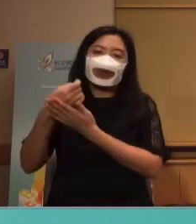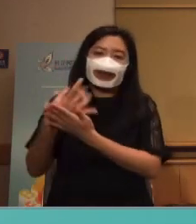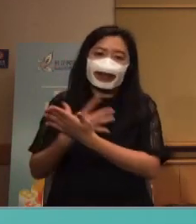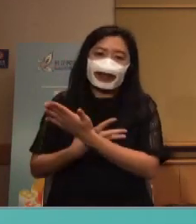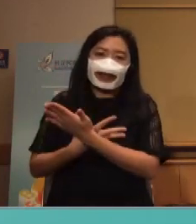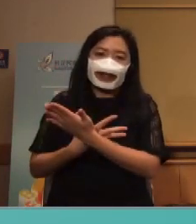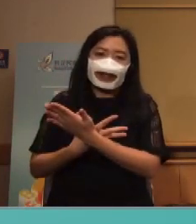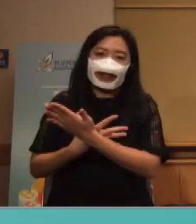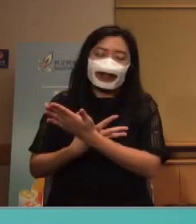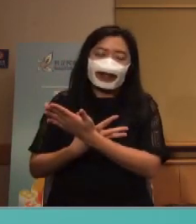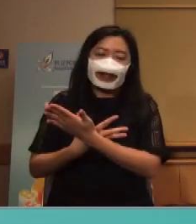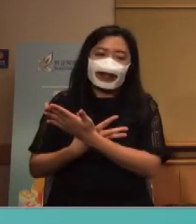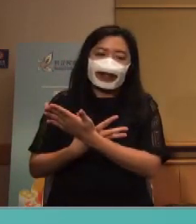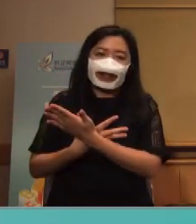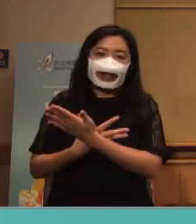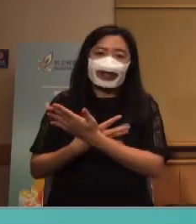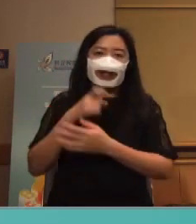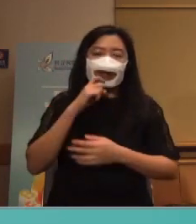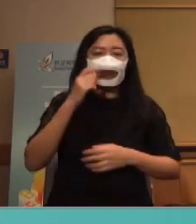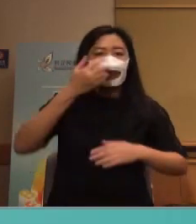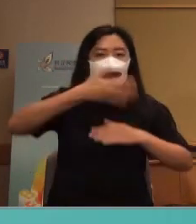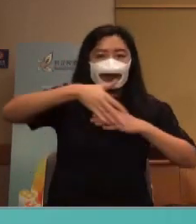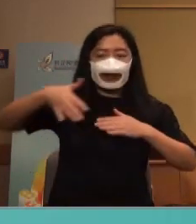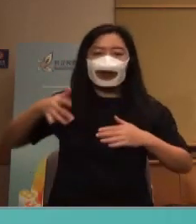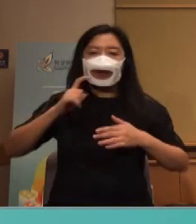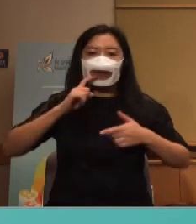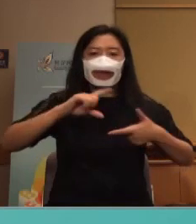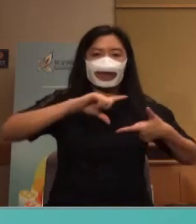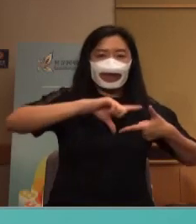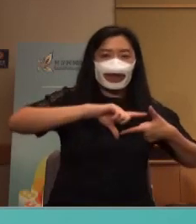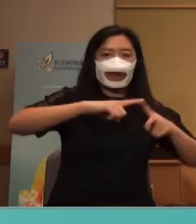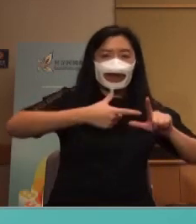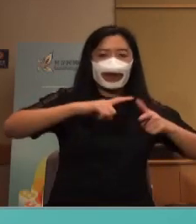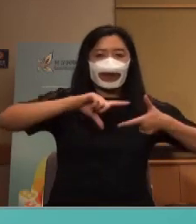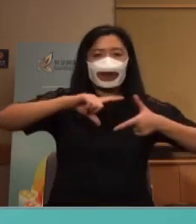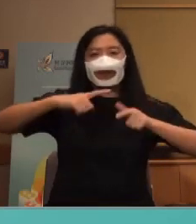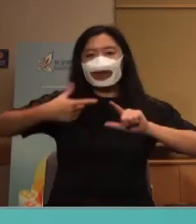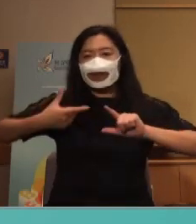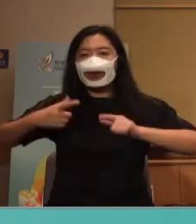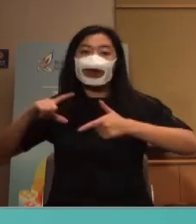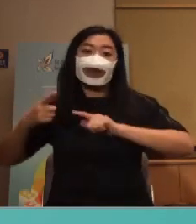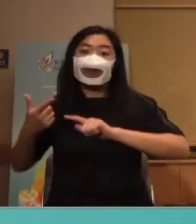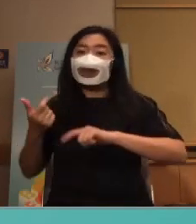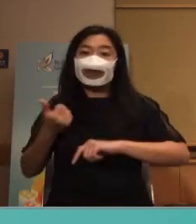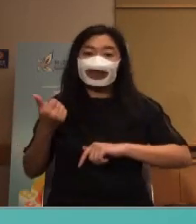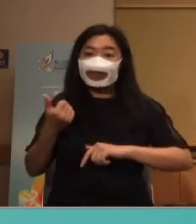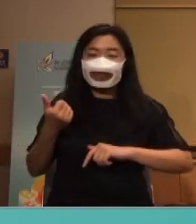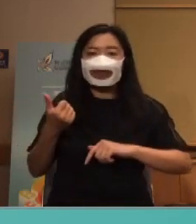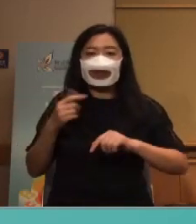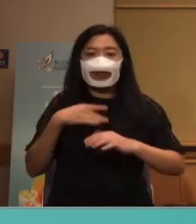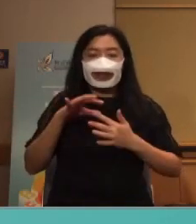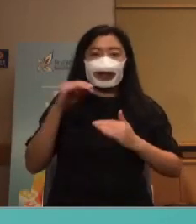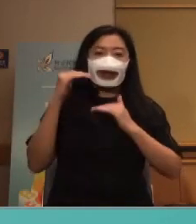to do this thing. So I don't want to just limit it to that mindset. It's like, okay, this is not